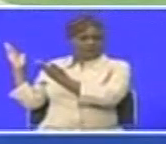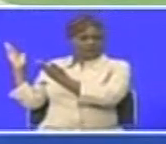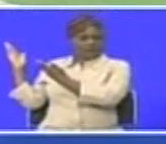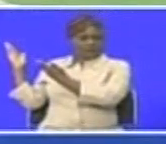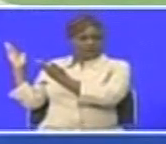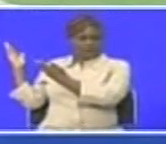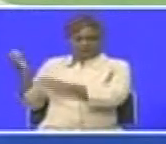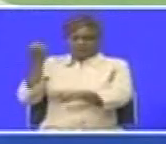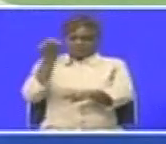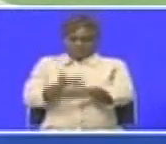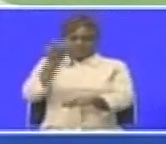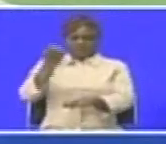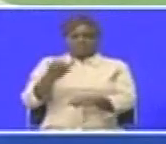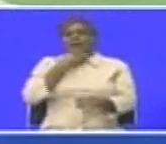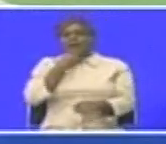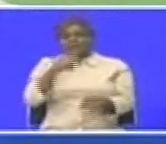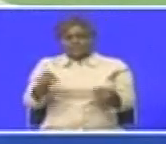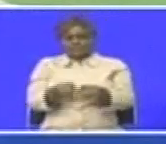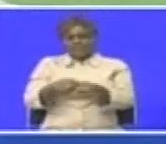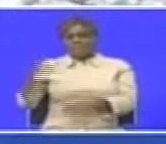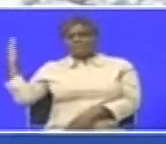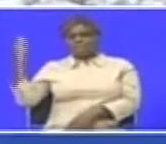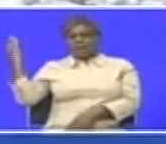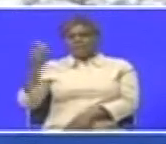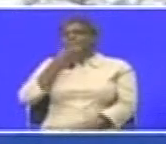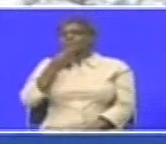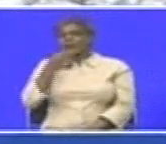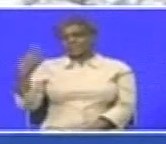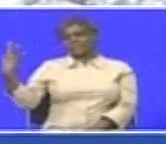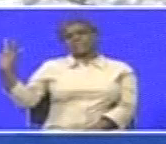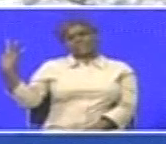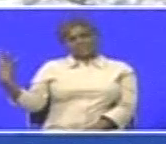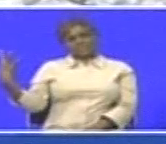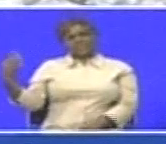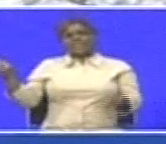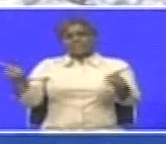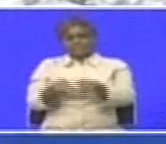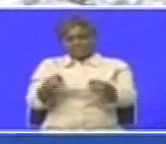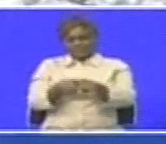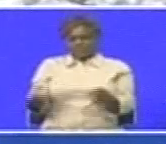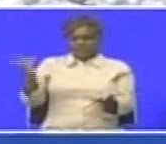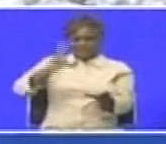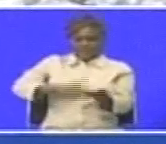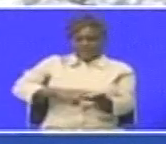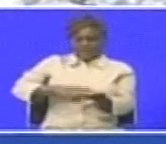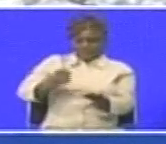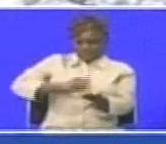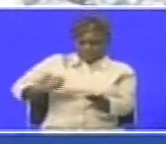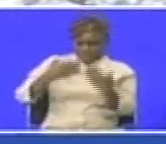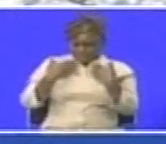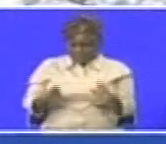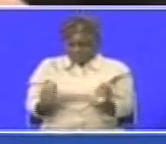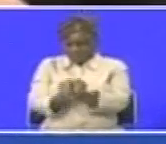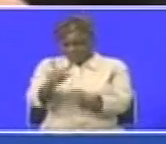Waititu wa Kabete, pamoja na mbunge wa Bahati Kimani Ngunjiri, pia wanadaiwa kuandikisha taarifa na